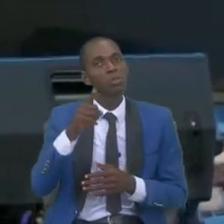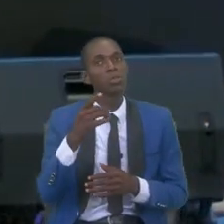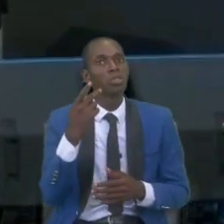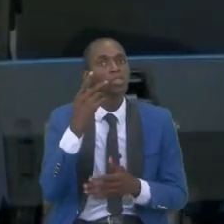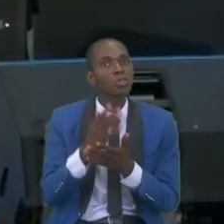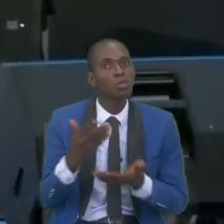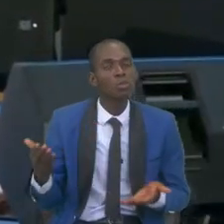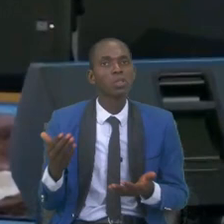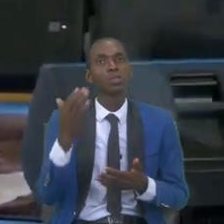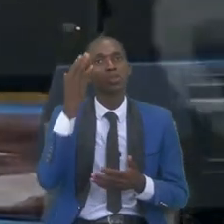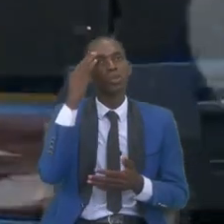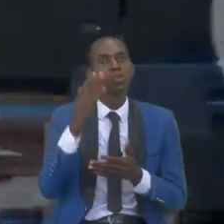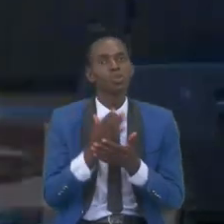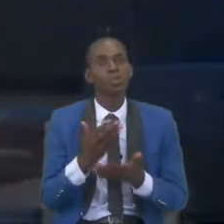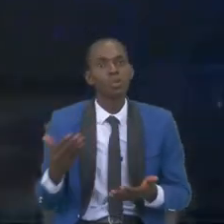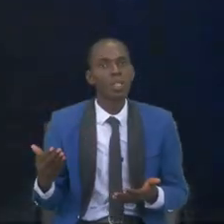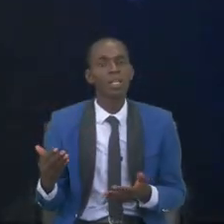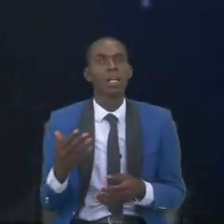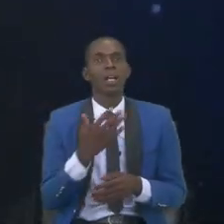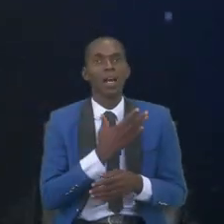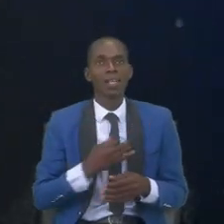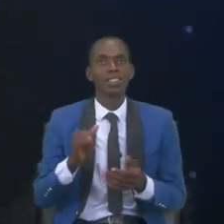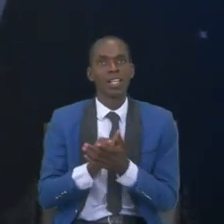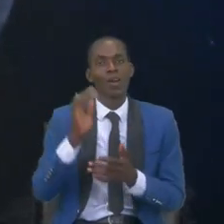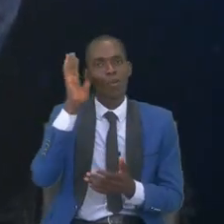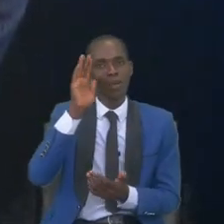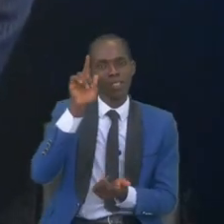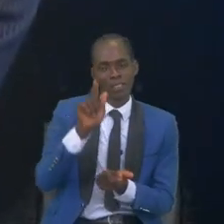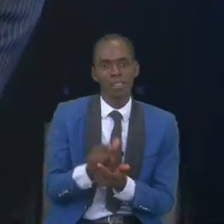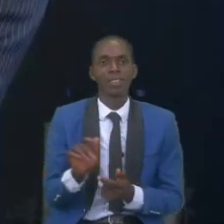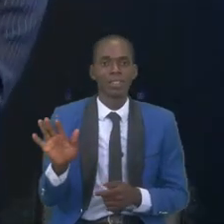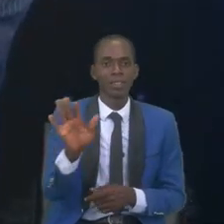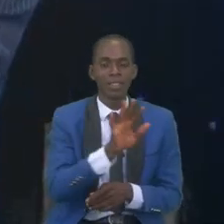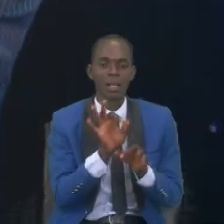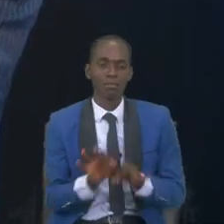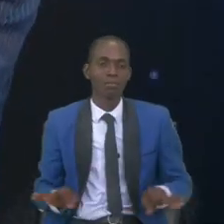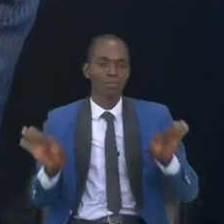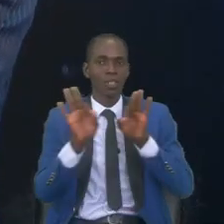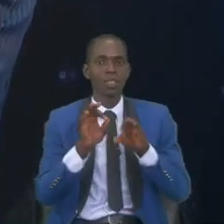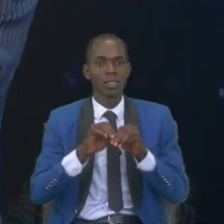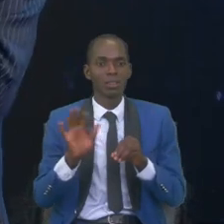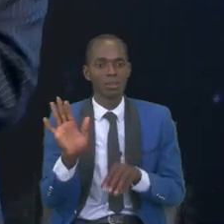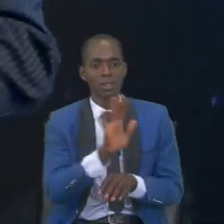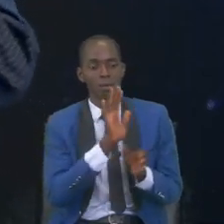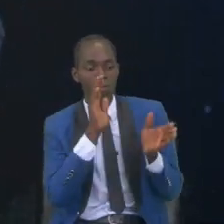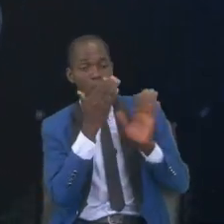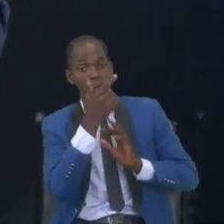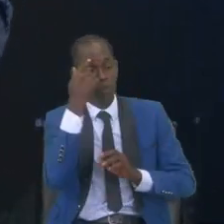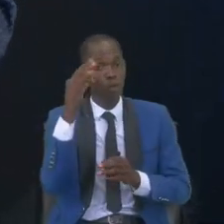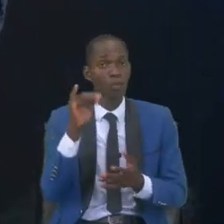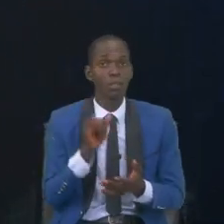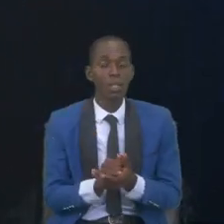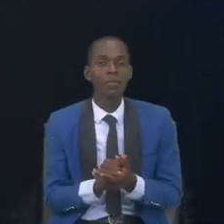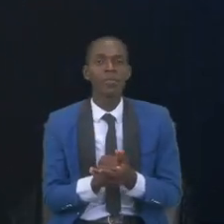know something that will decrease their value in your presence. And because of that, they just